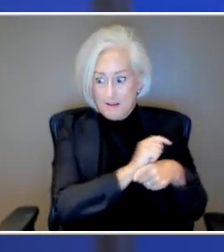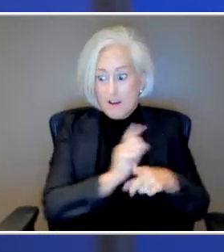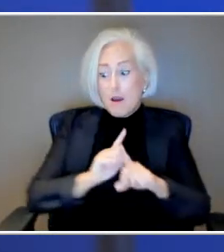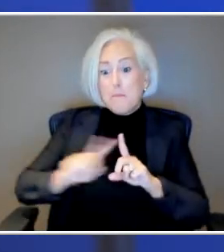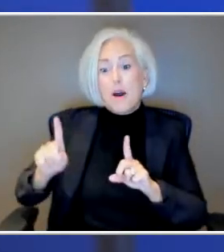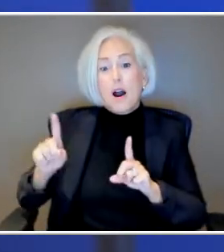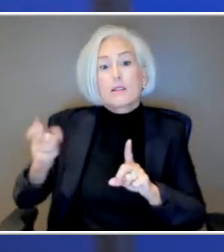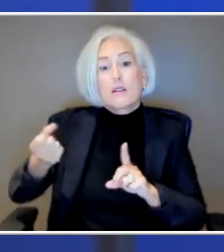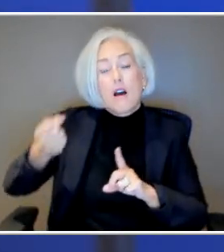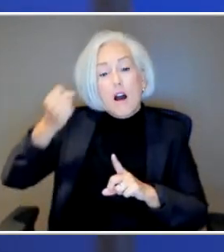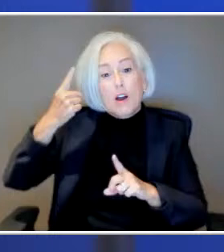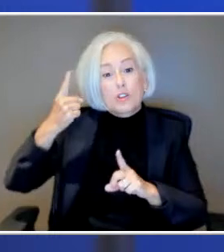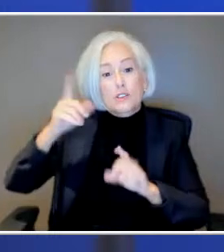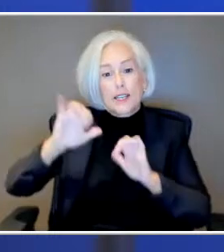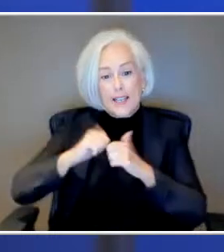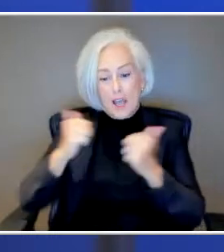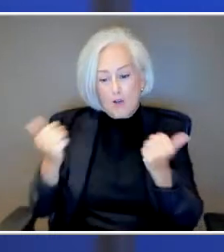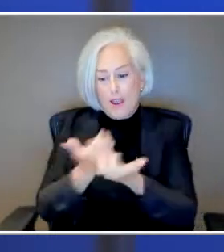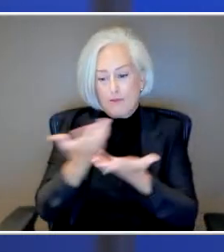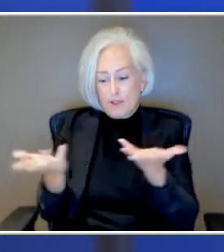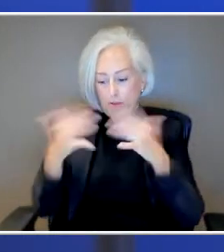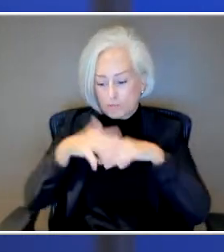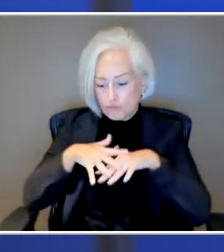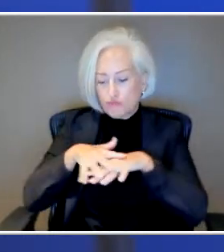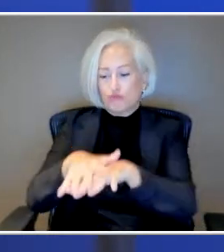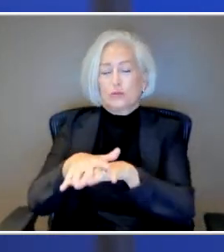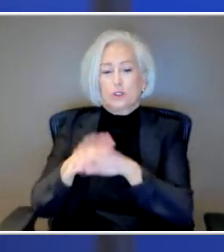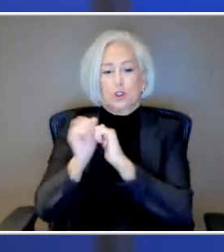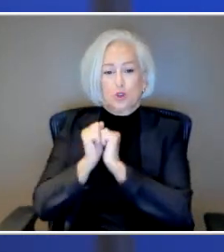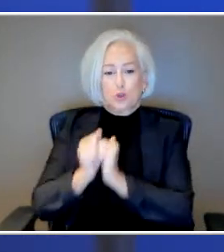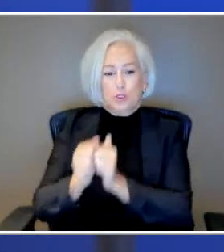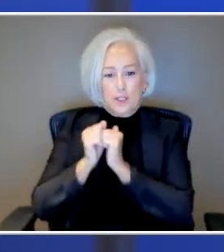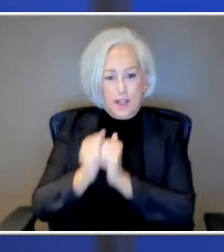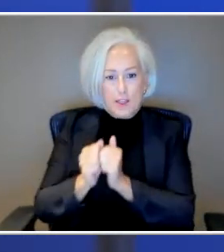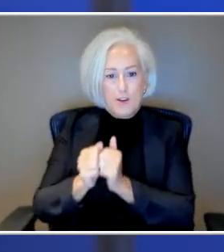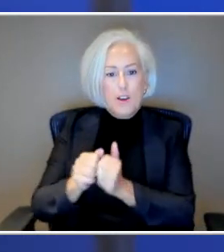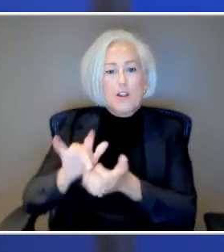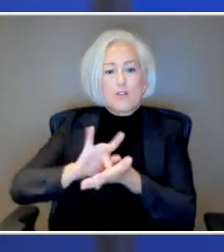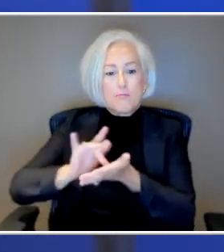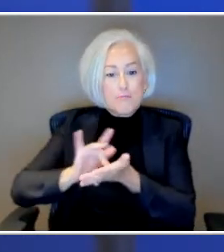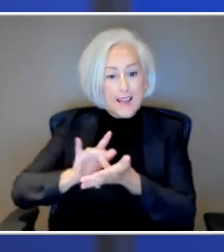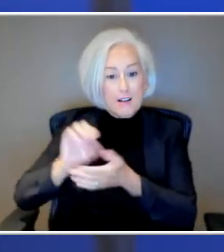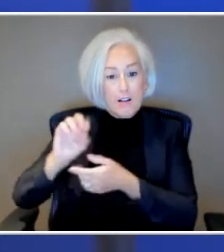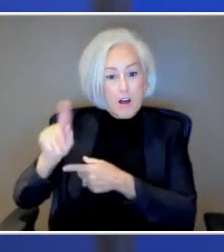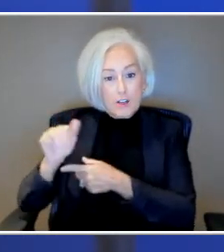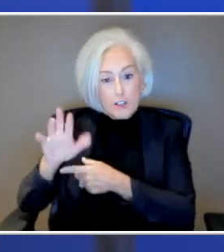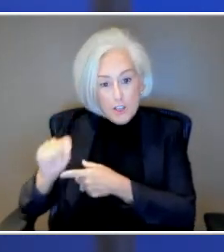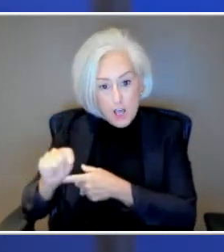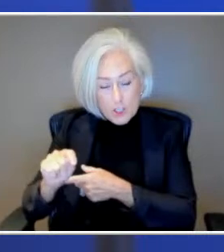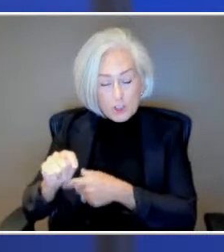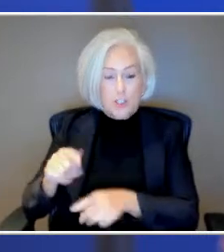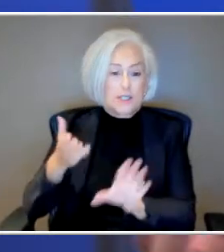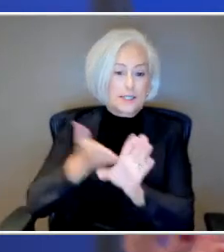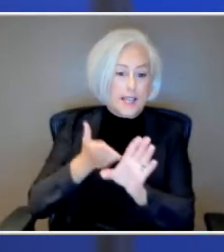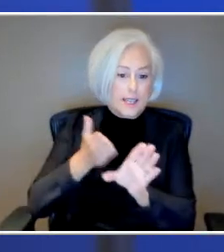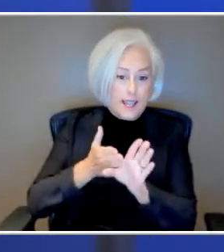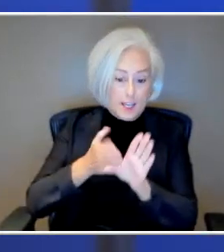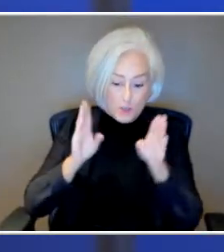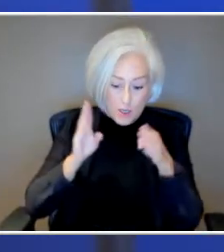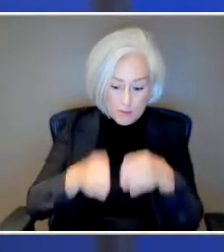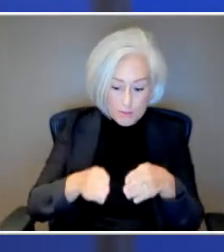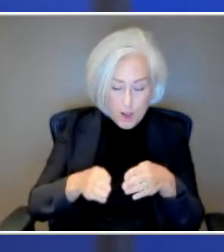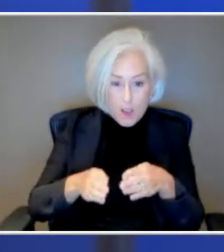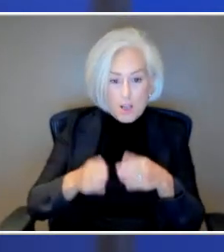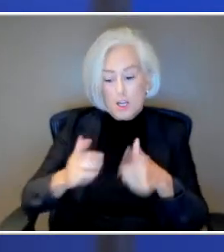parts weave together with the medical oncologist, the radiation oncologist, the psychiatric aspect of it, the survivorship,